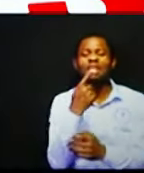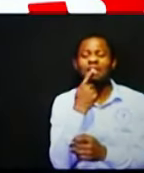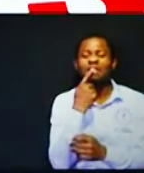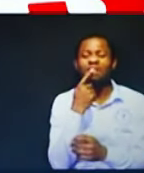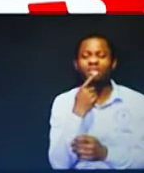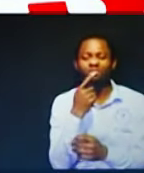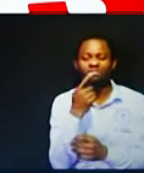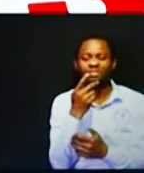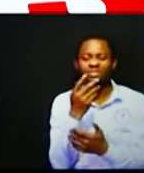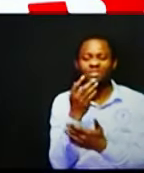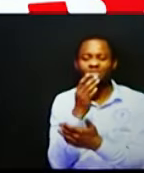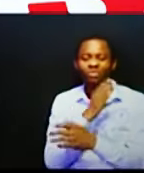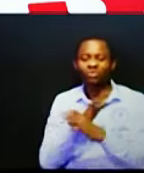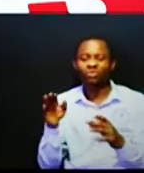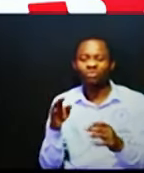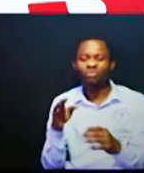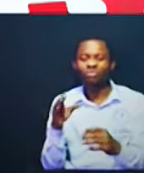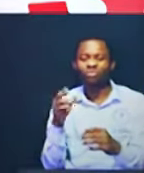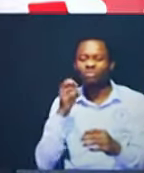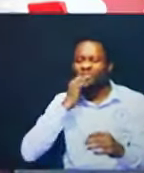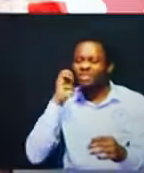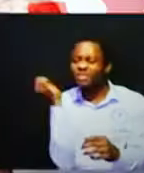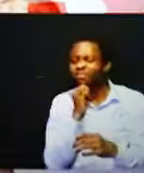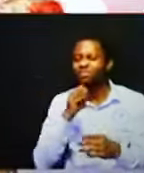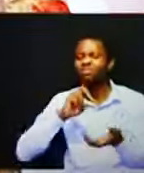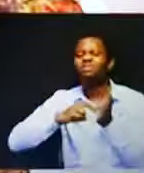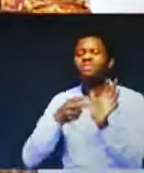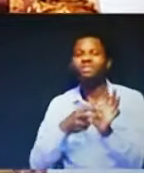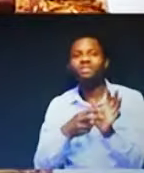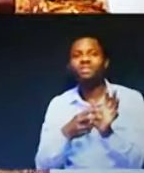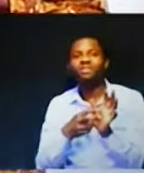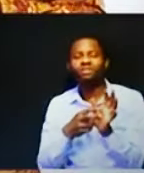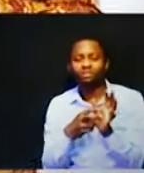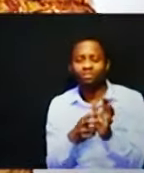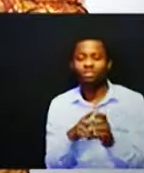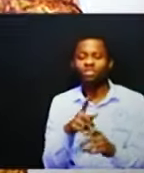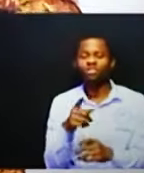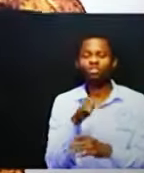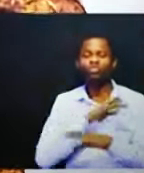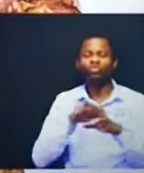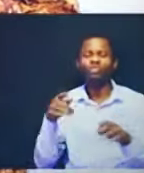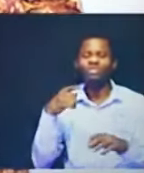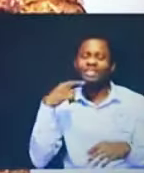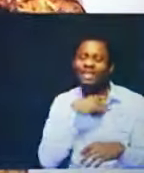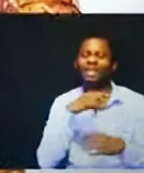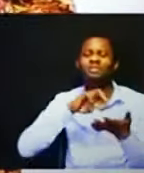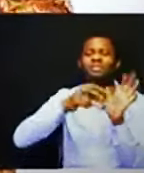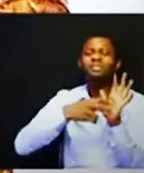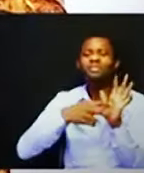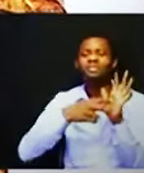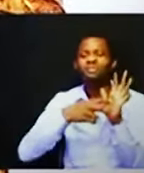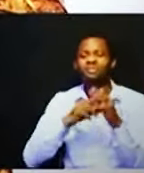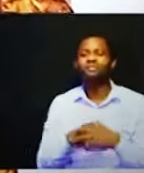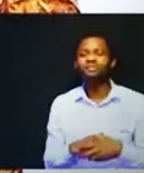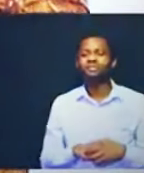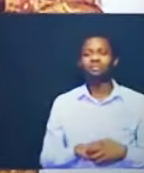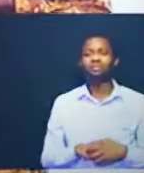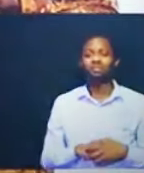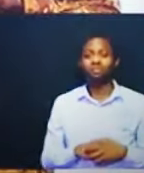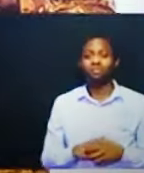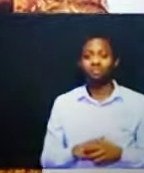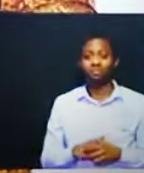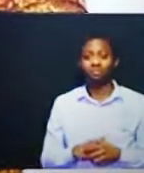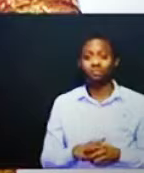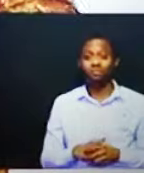evil? Say, oh, you touch them out every bonnet. I see anything in your lips from telling lies. Anyone know every and now let the